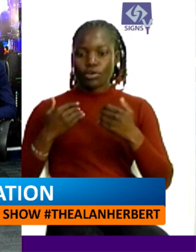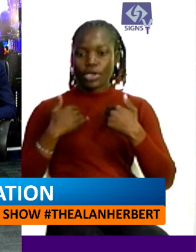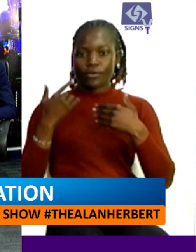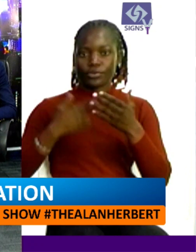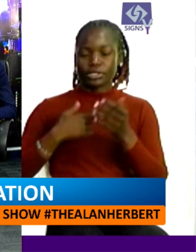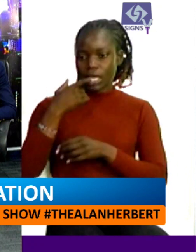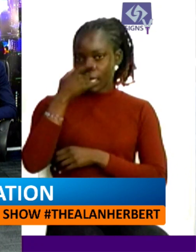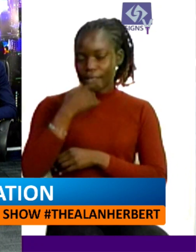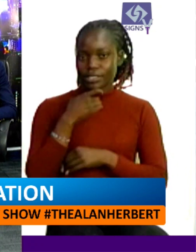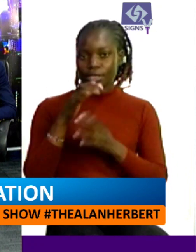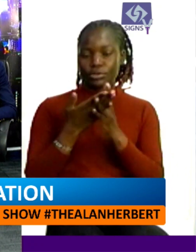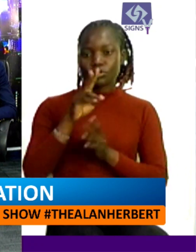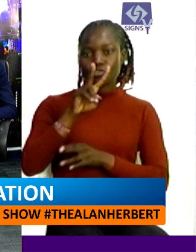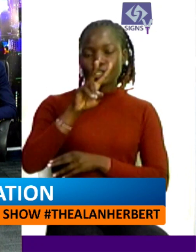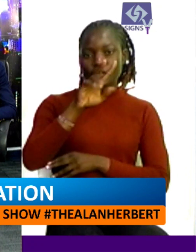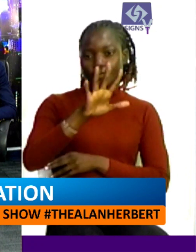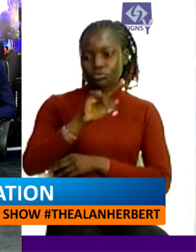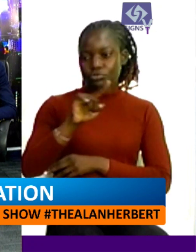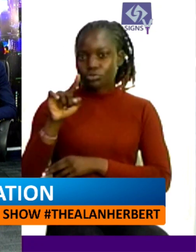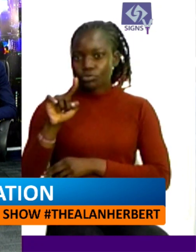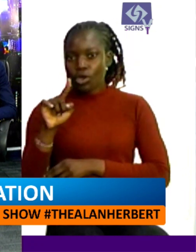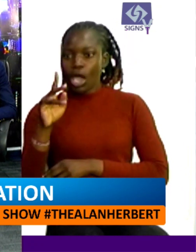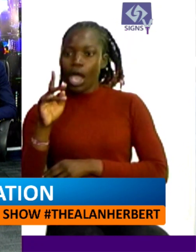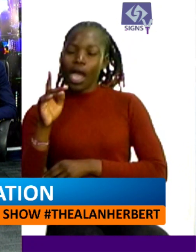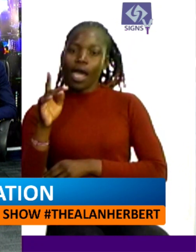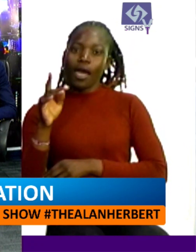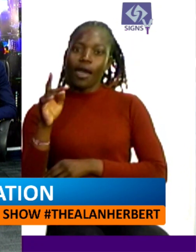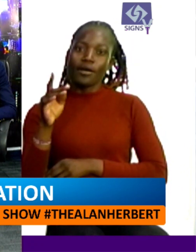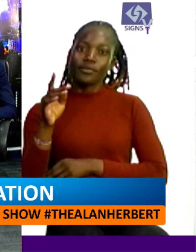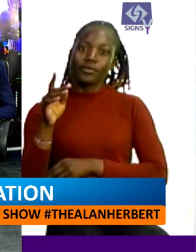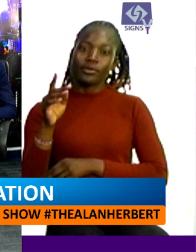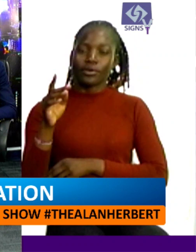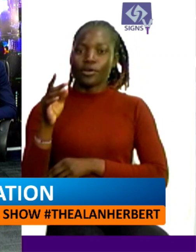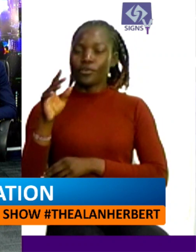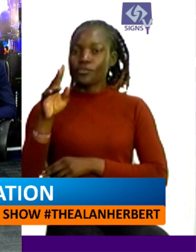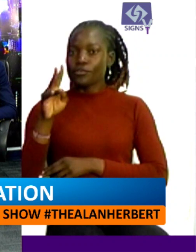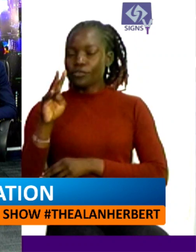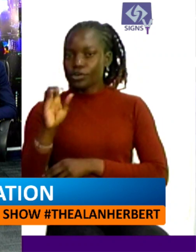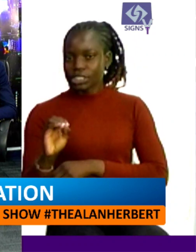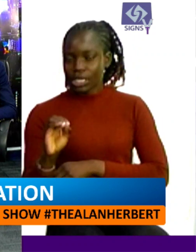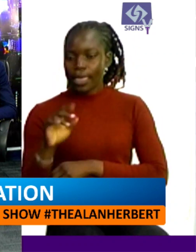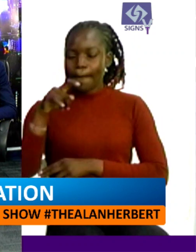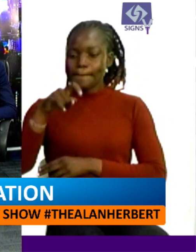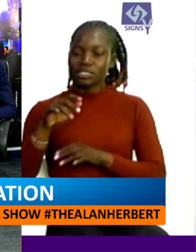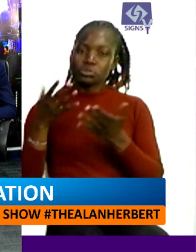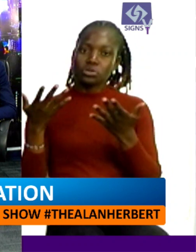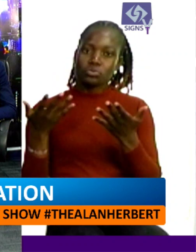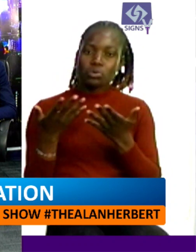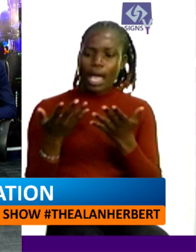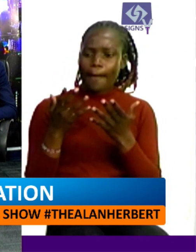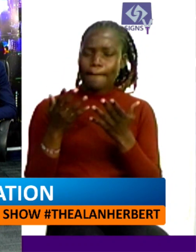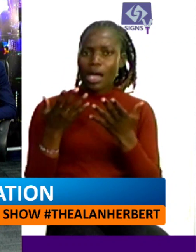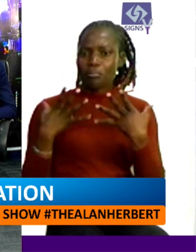age limit that is between the age of 25 to 40 years. You must be a resident in Kenya, Uganda, Tanzania, and